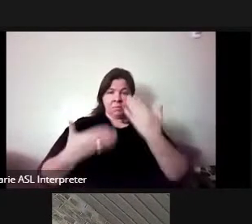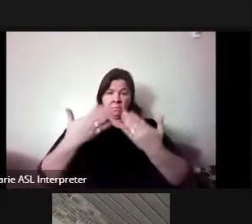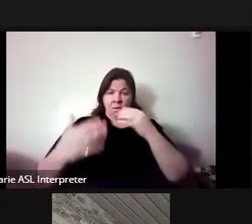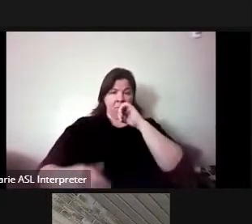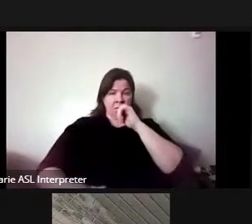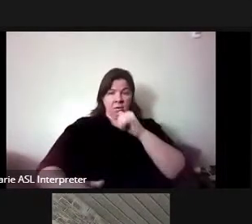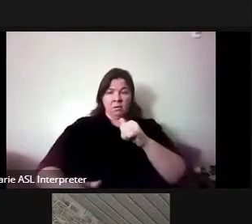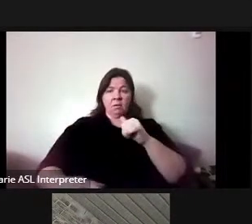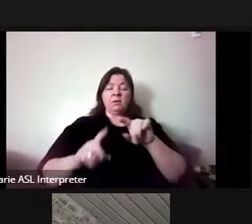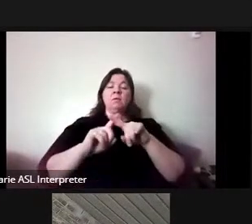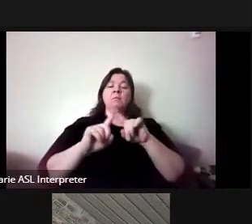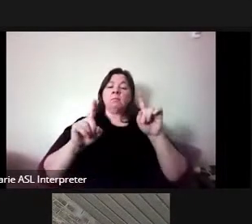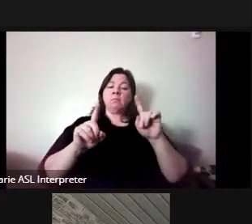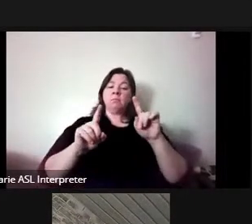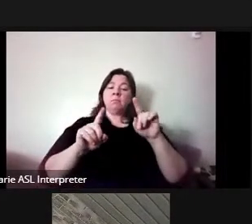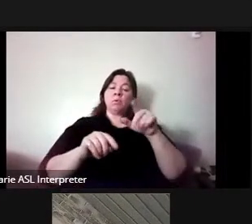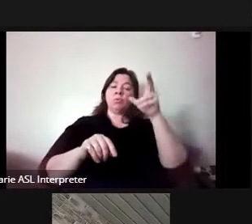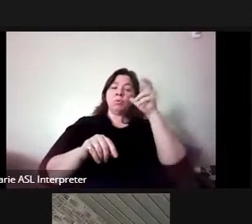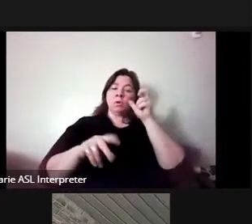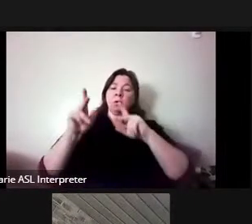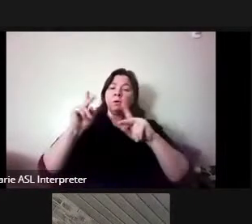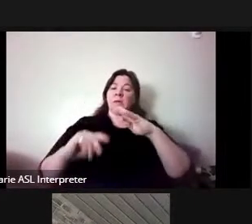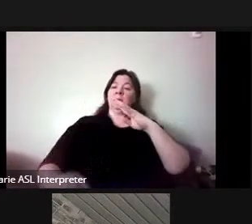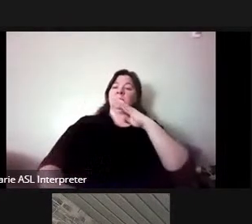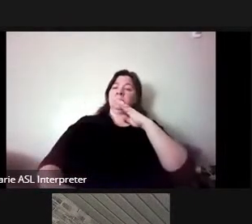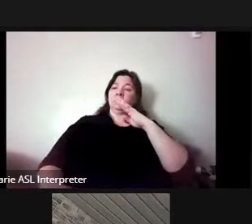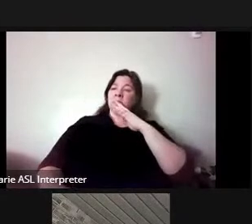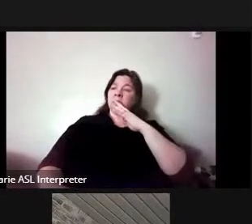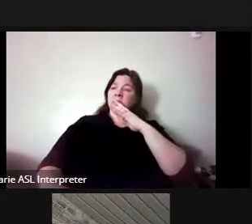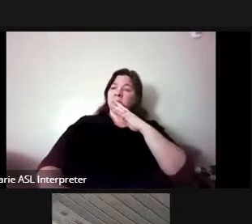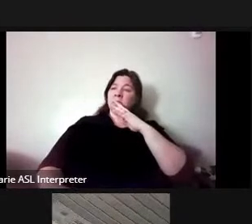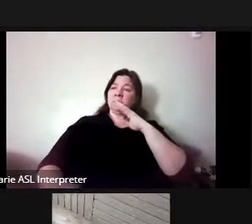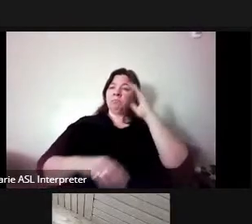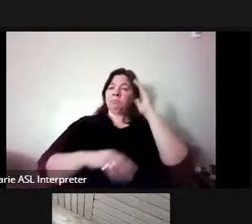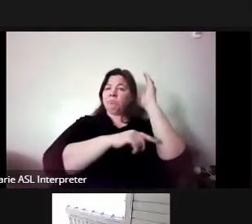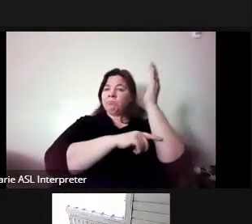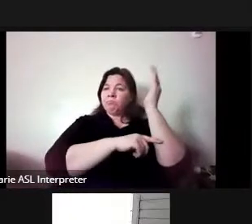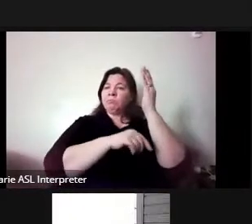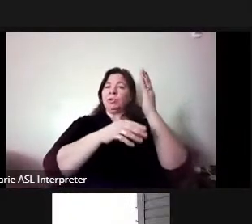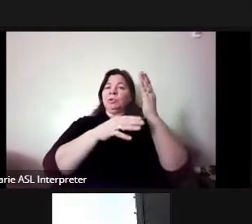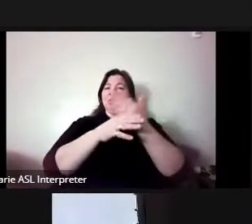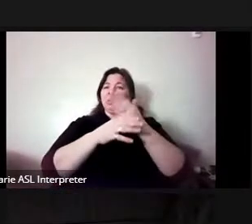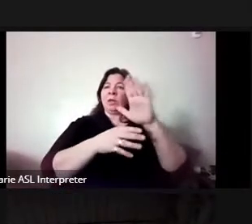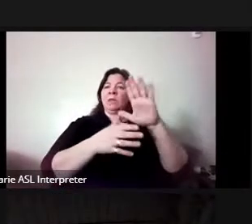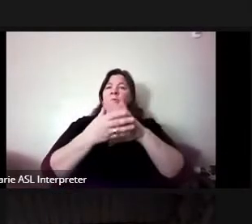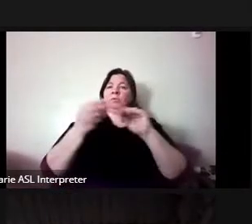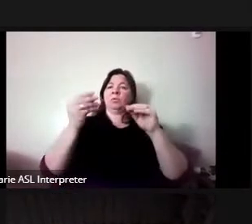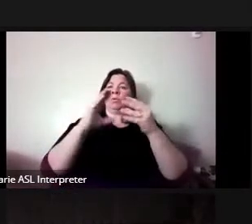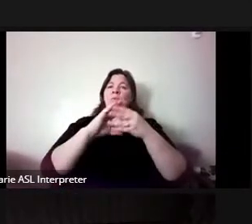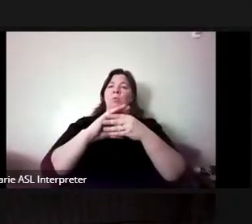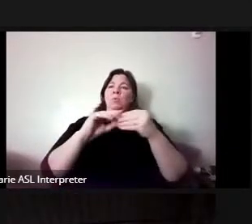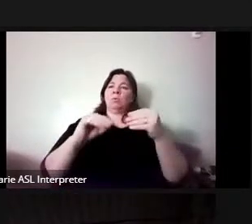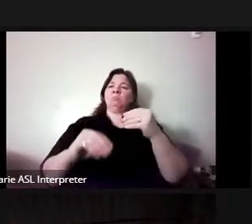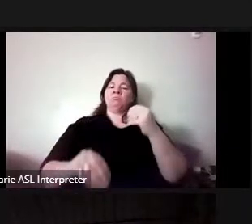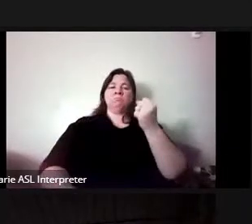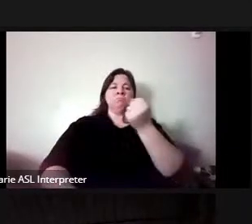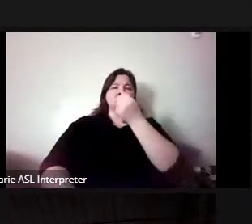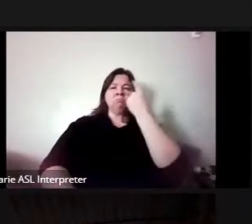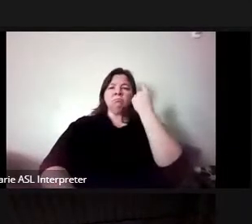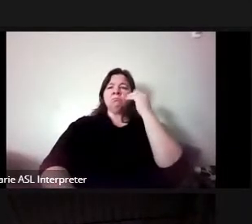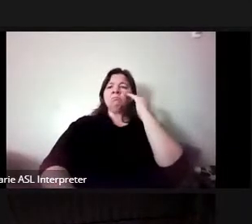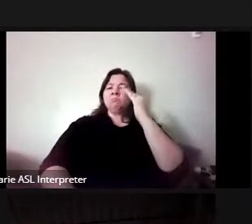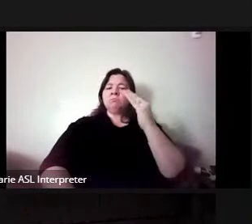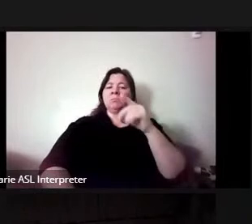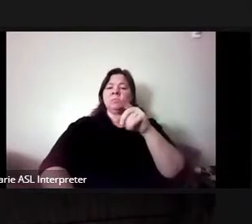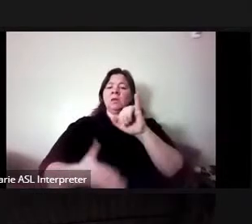Onpassive, when you hear the people speak, when you hear the people share their story, you will understand that none